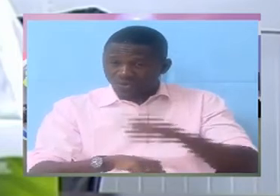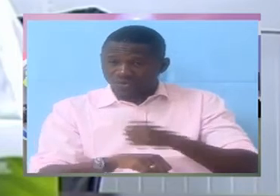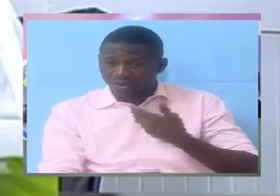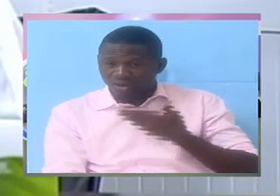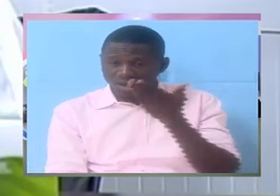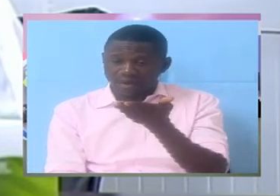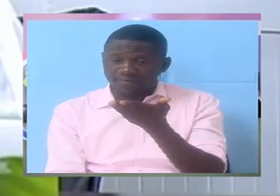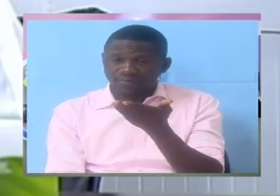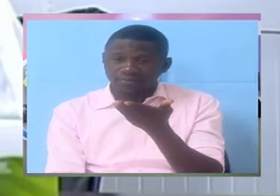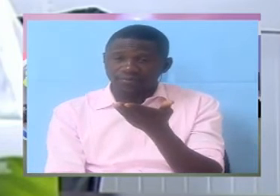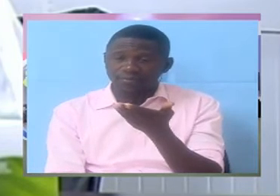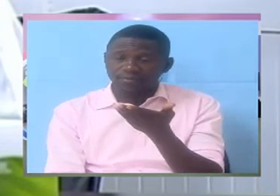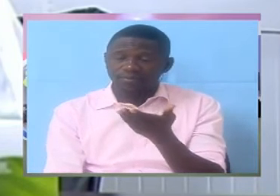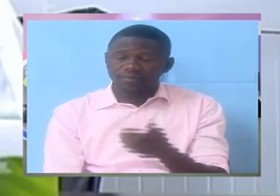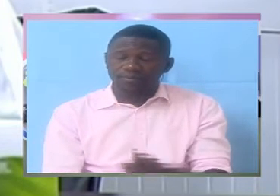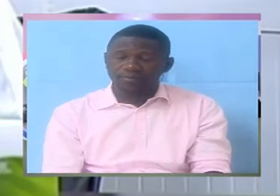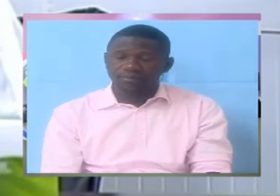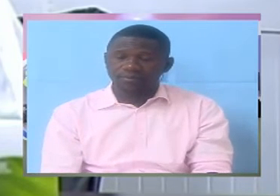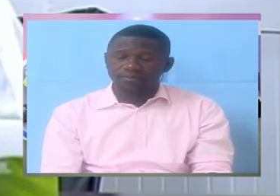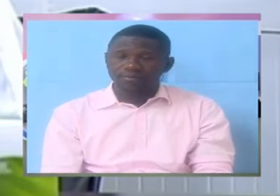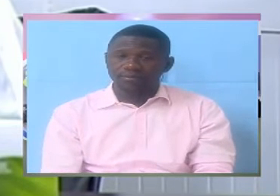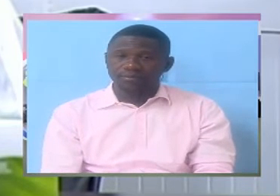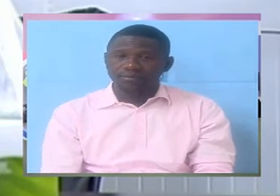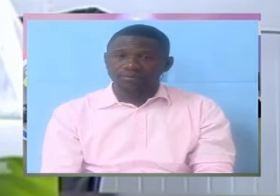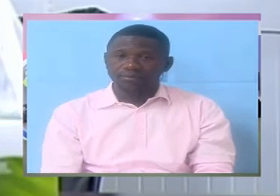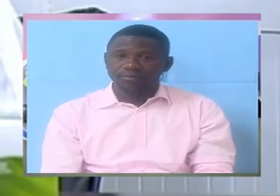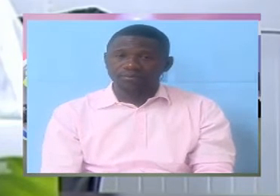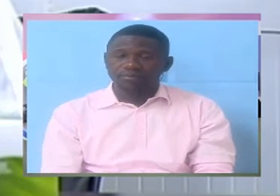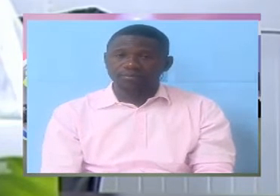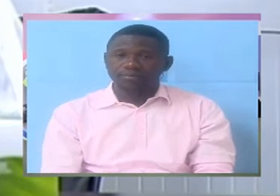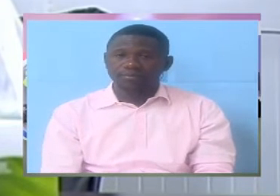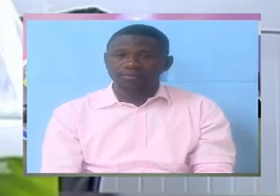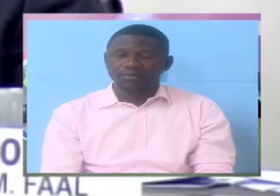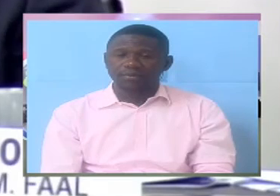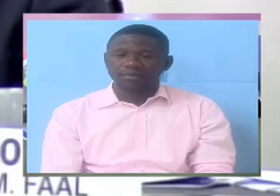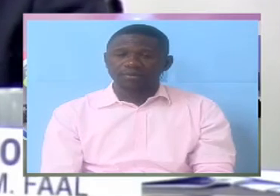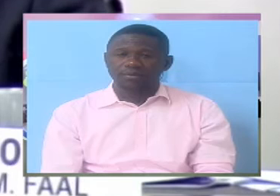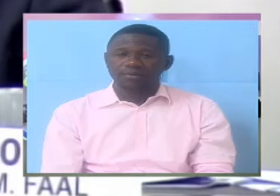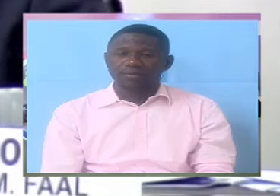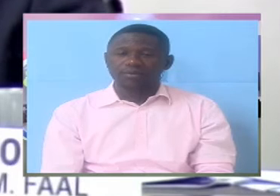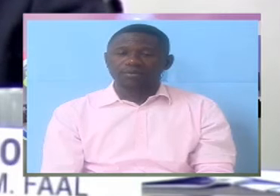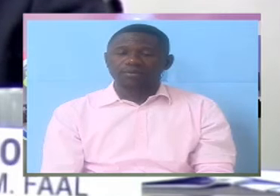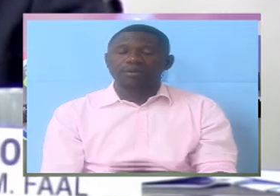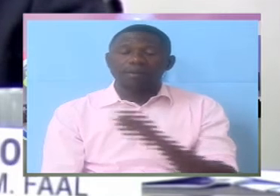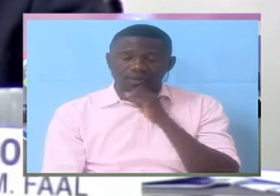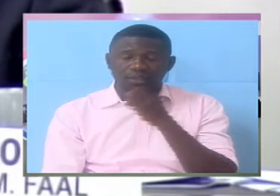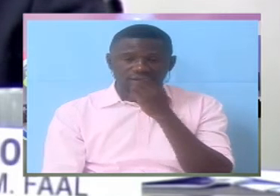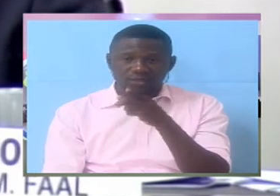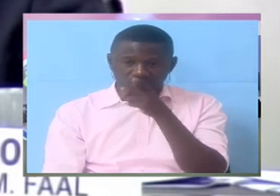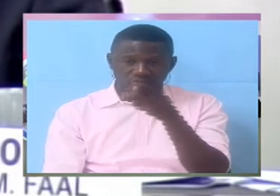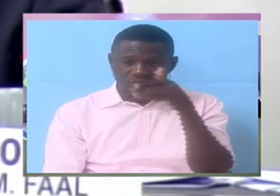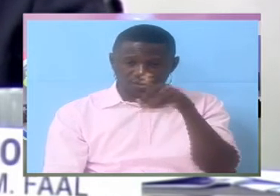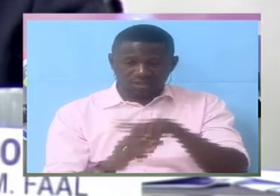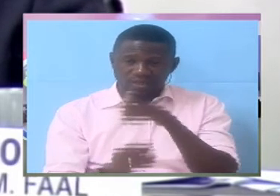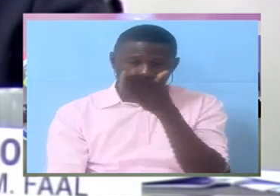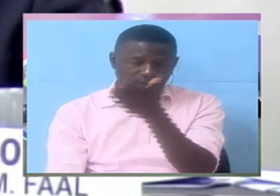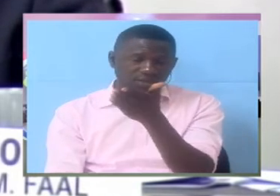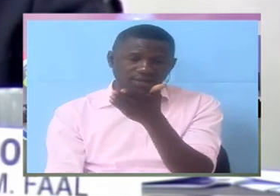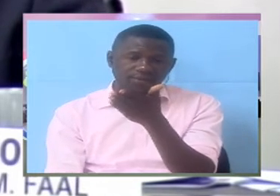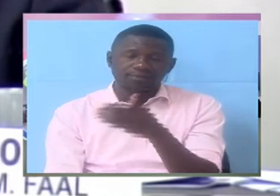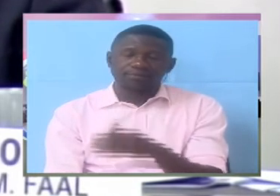nyinti ndabije barbitum faya fula konte buloma talele ba. He said you were there. I was there. Ah, mbijele